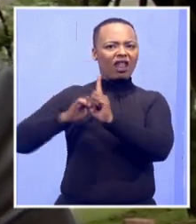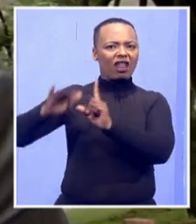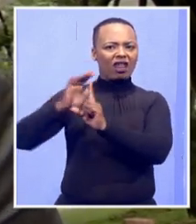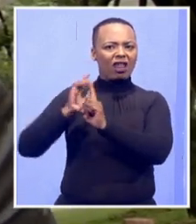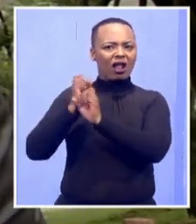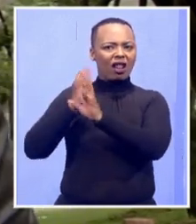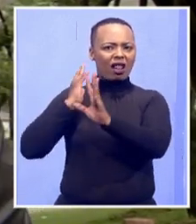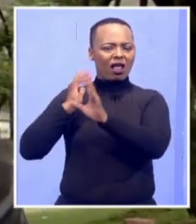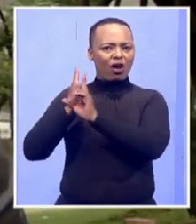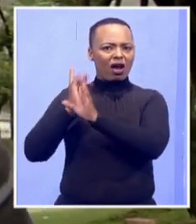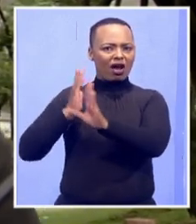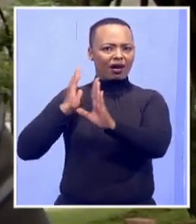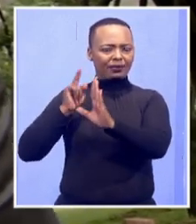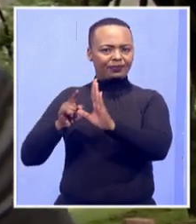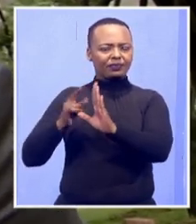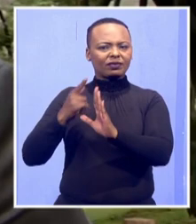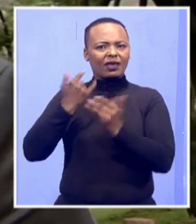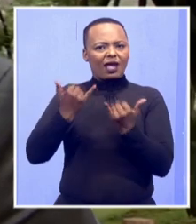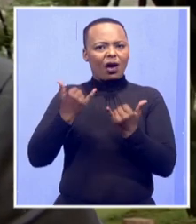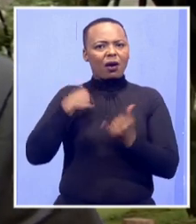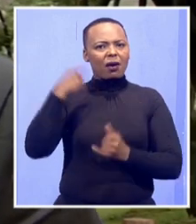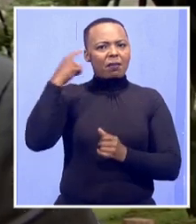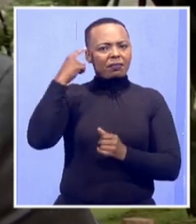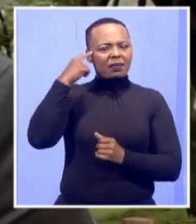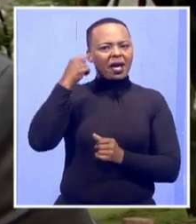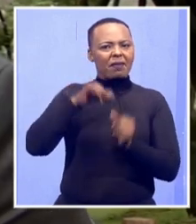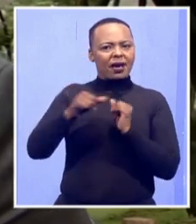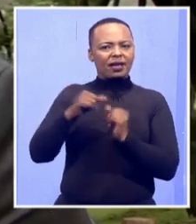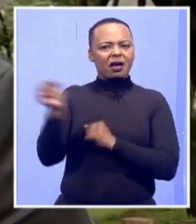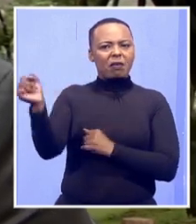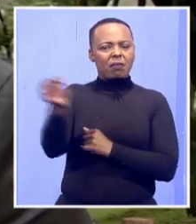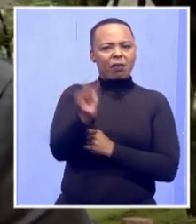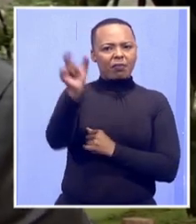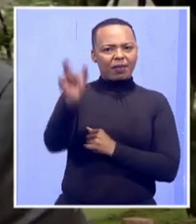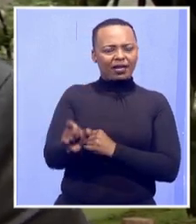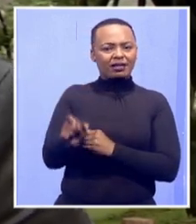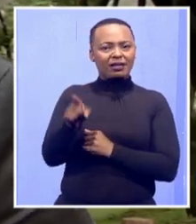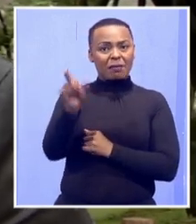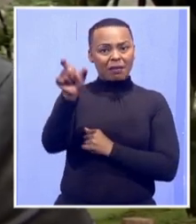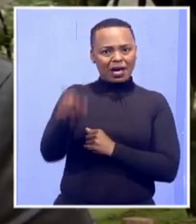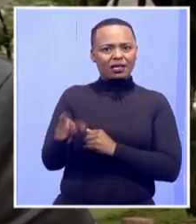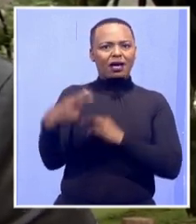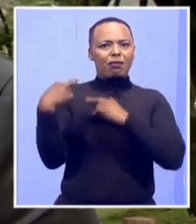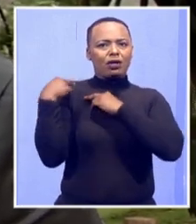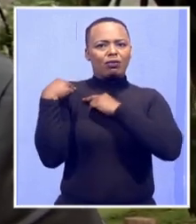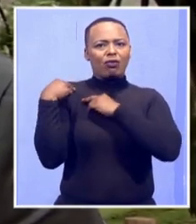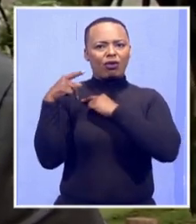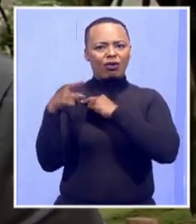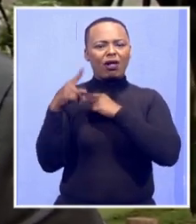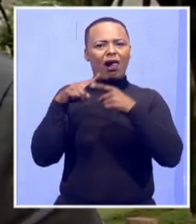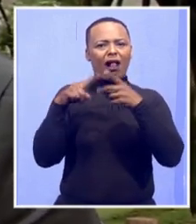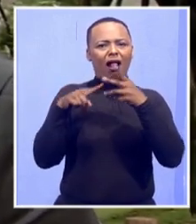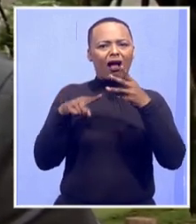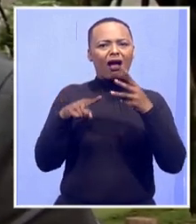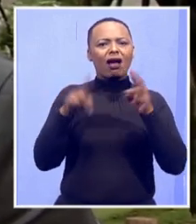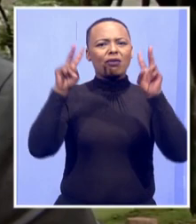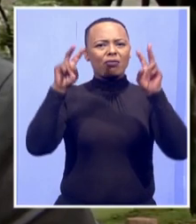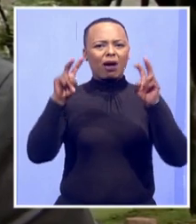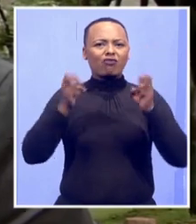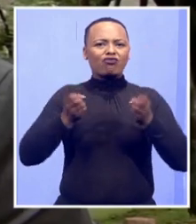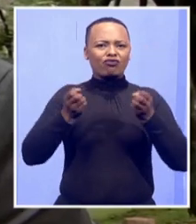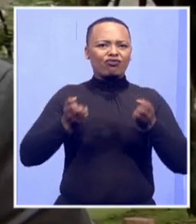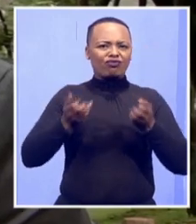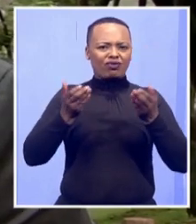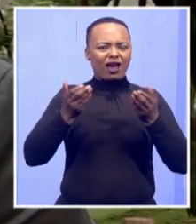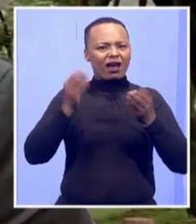with a competent person who will definitely take up those pertinent issues up. In short, because you're out of time, so you may be